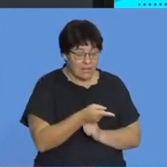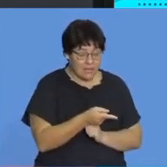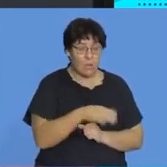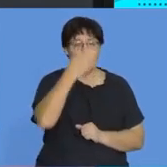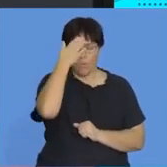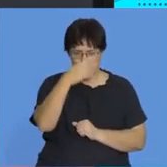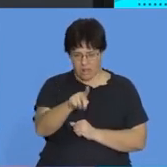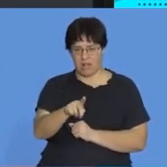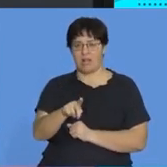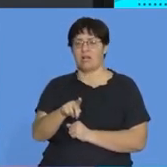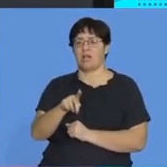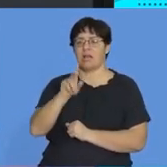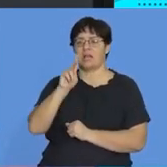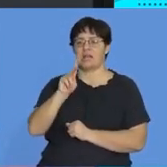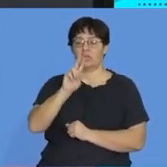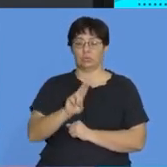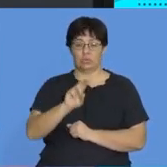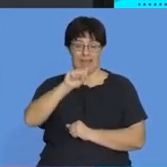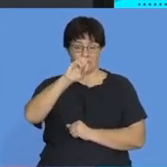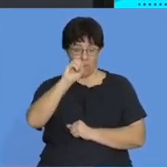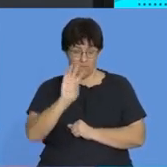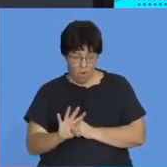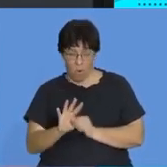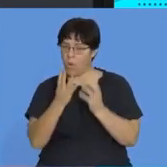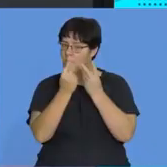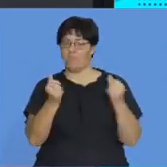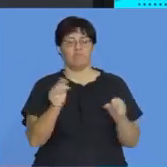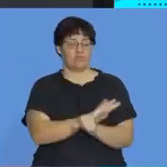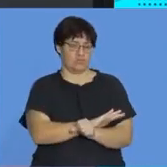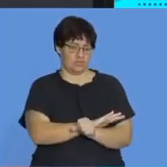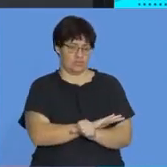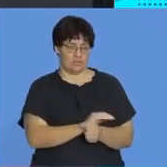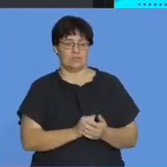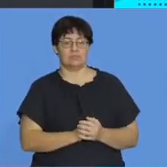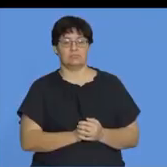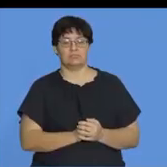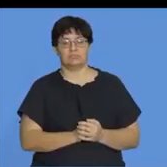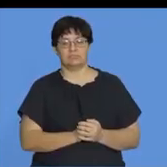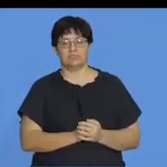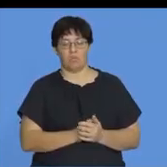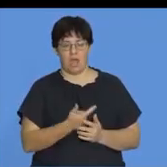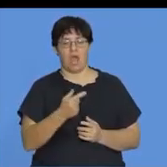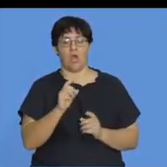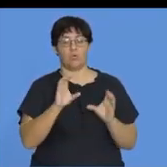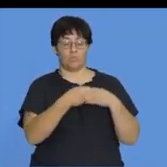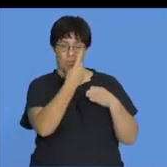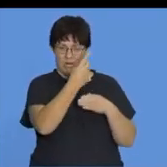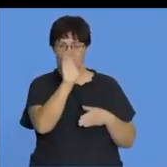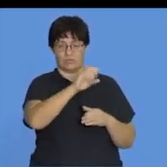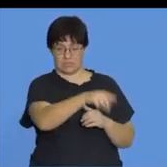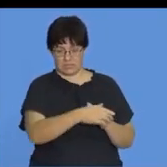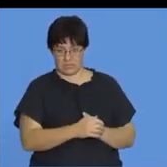the potassium sulfate has dissolved because it's a group one salt. Right. Now, the question says, calculate